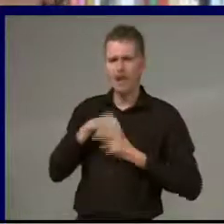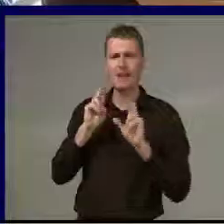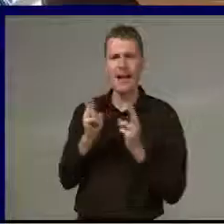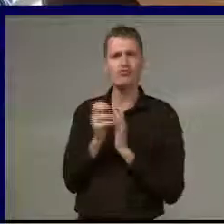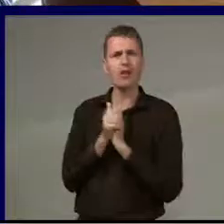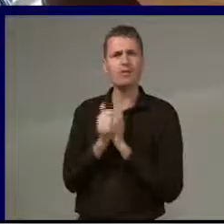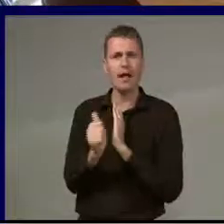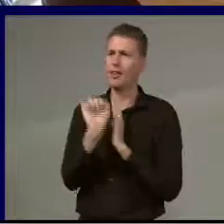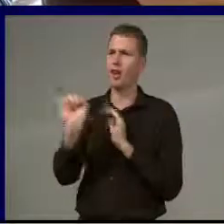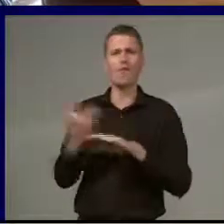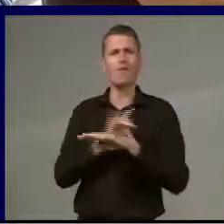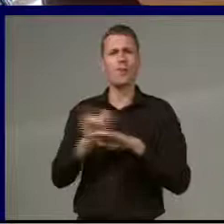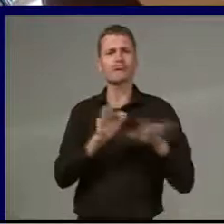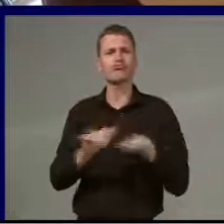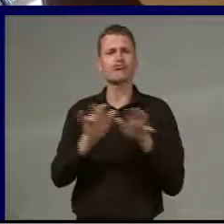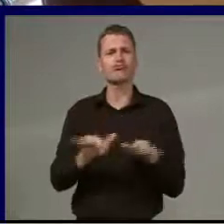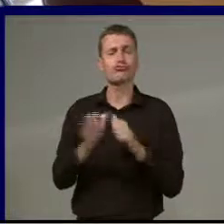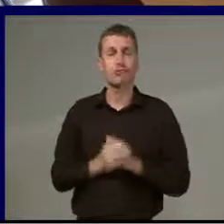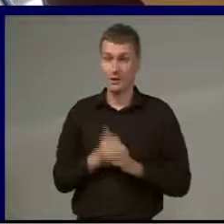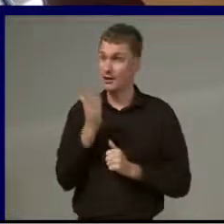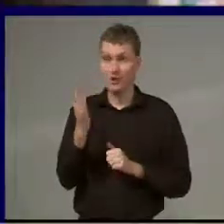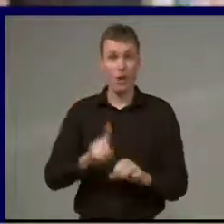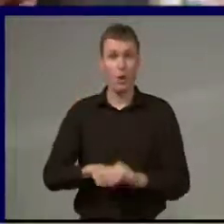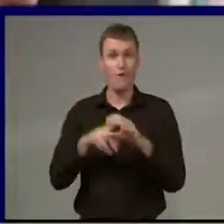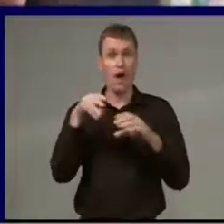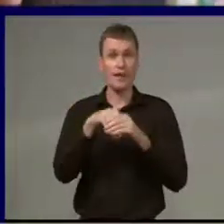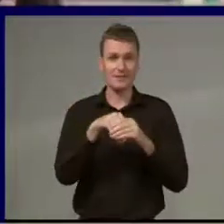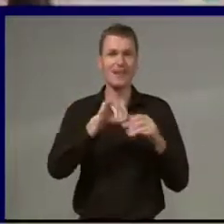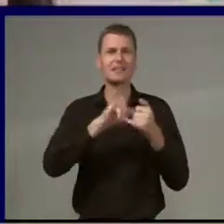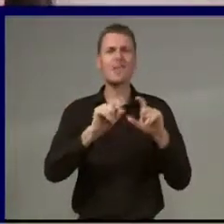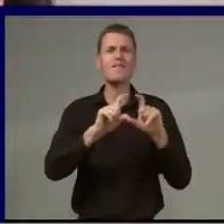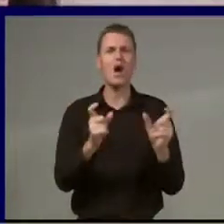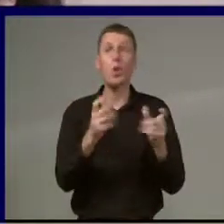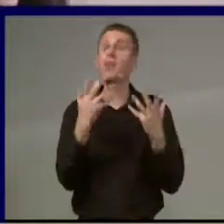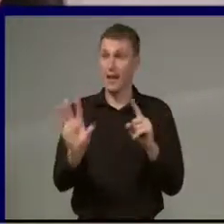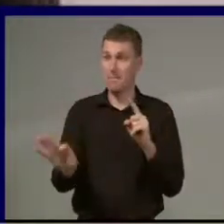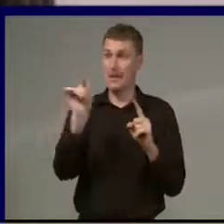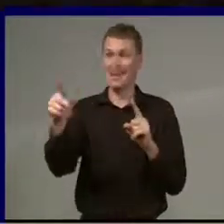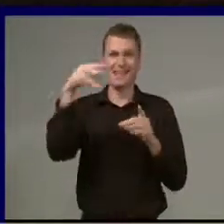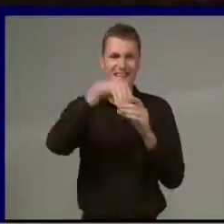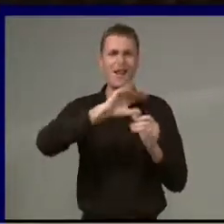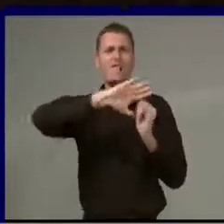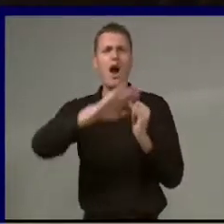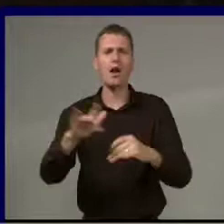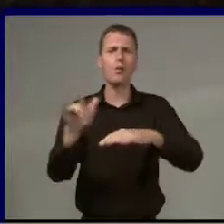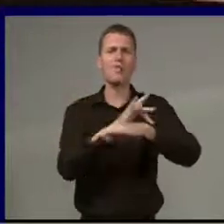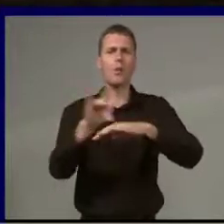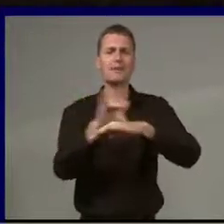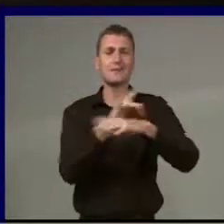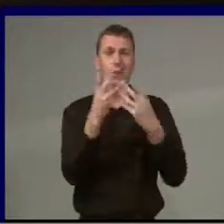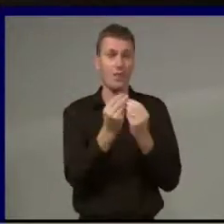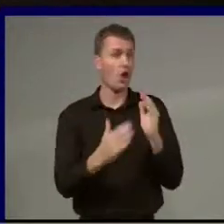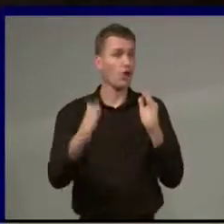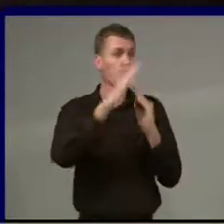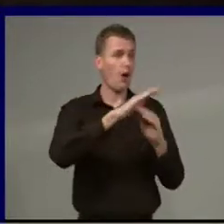she performs. Amy qualified for the competition semi-finals, then was selected to perform in the final showcase along New Zealand's top